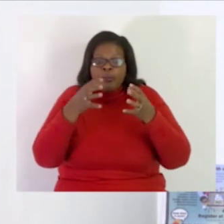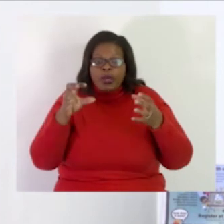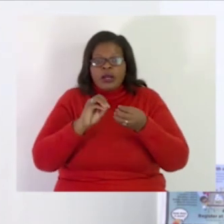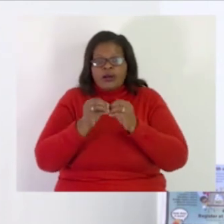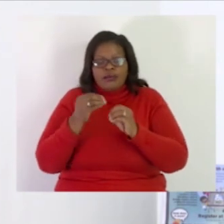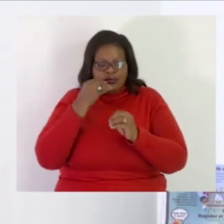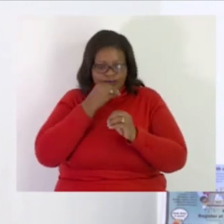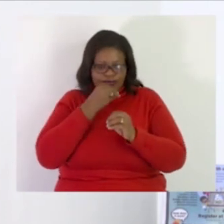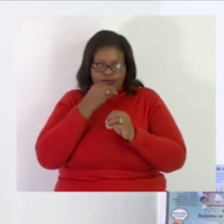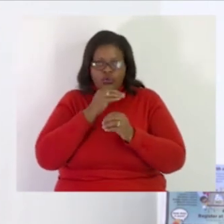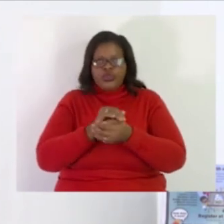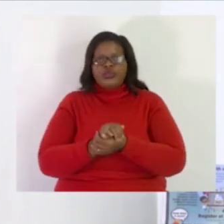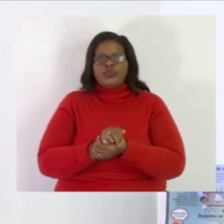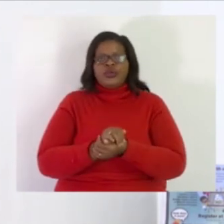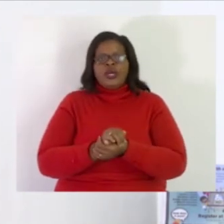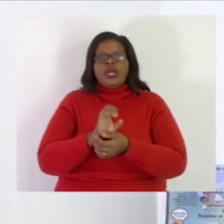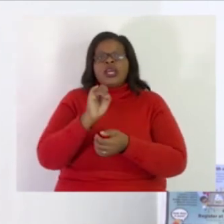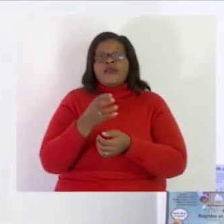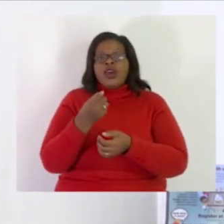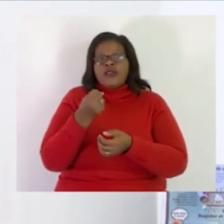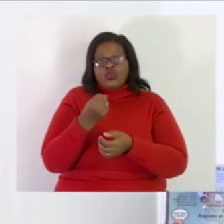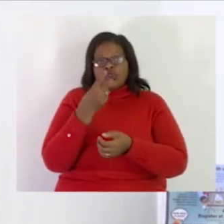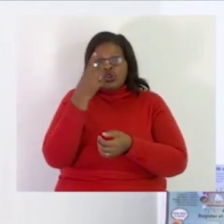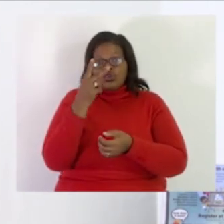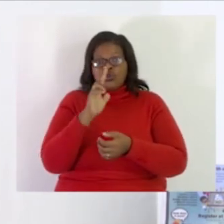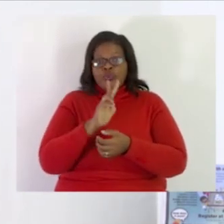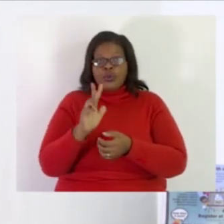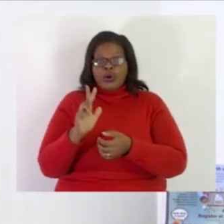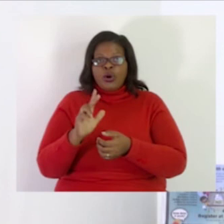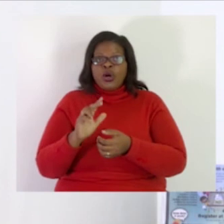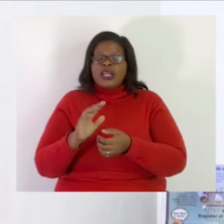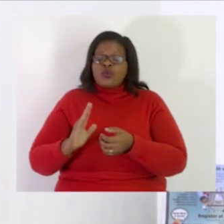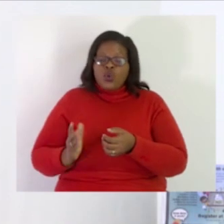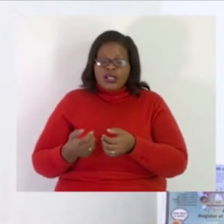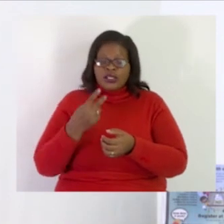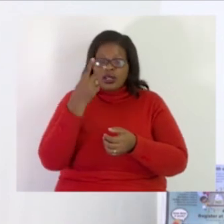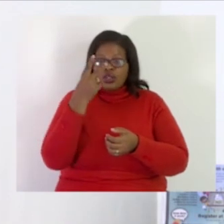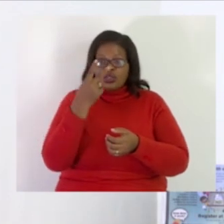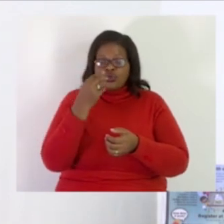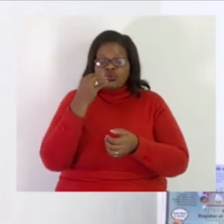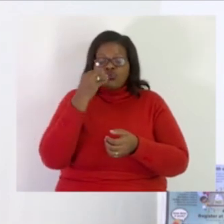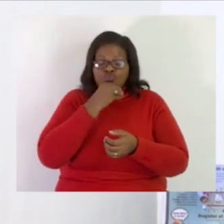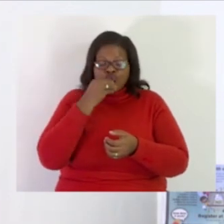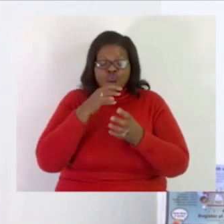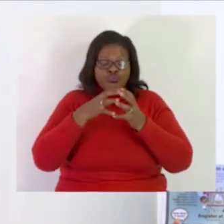a crocodile, if there are two people, it will always eat what is big because it wants to eat what